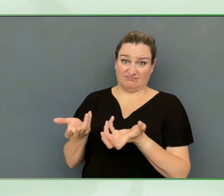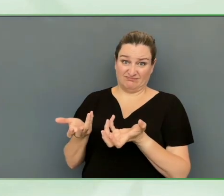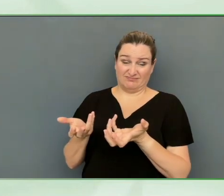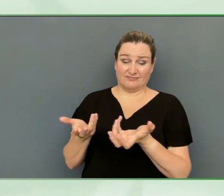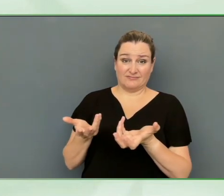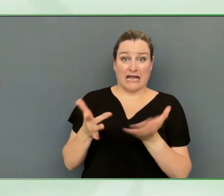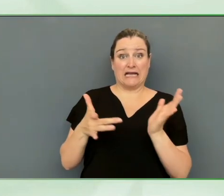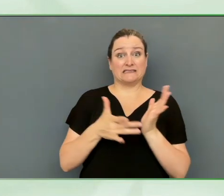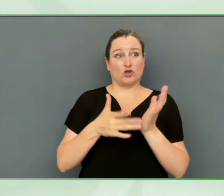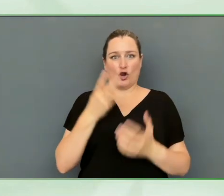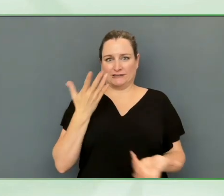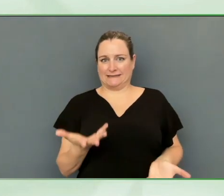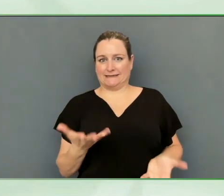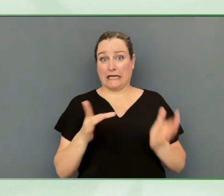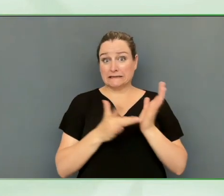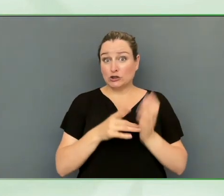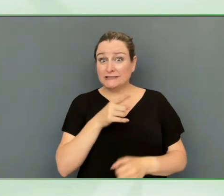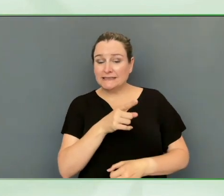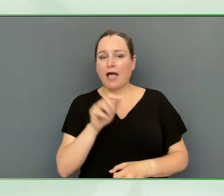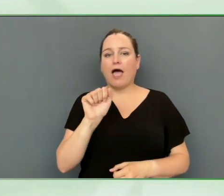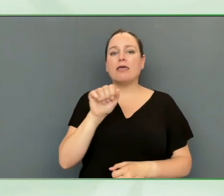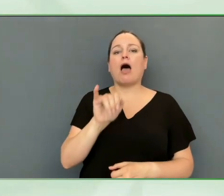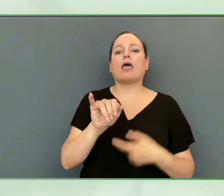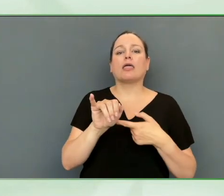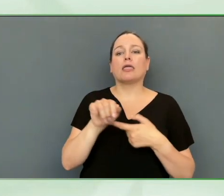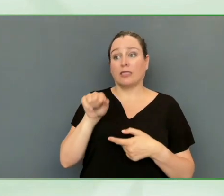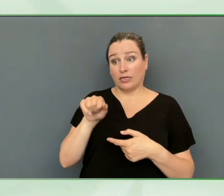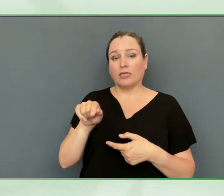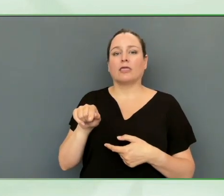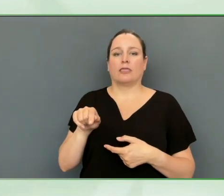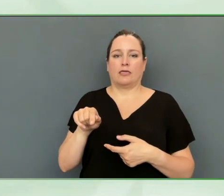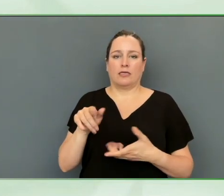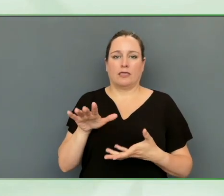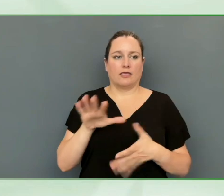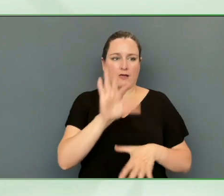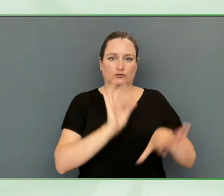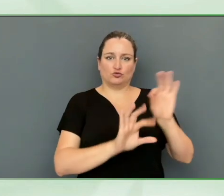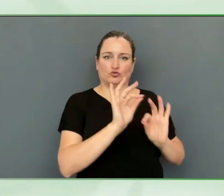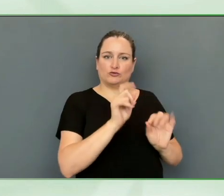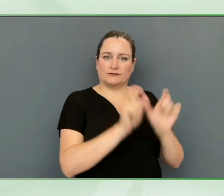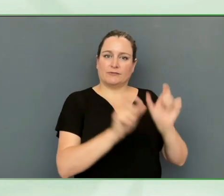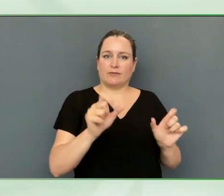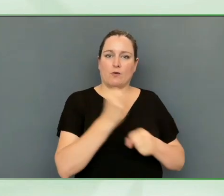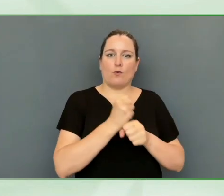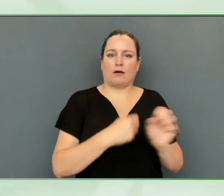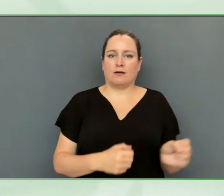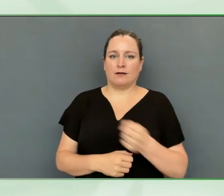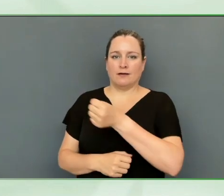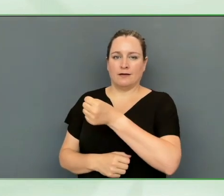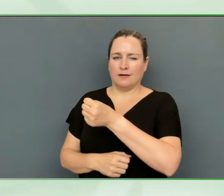people are using AI as a recruiting tool. So I'm curious, what have you seen as far